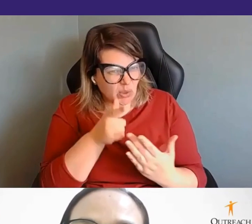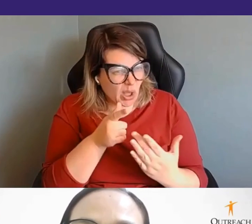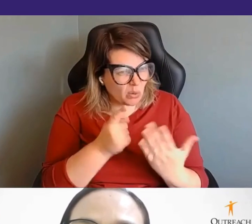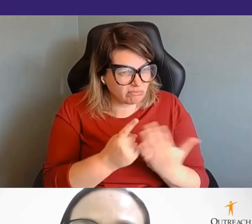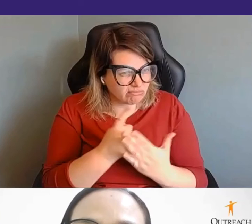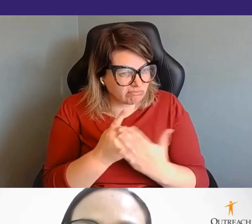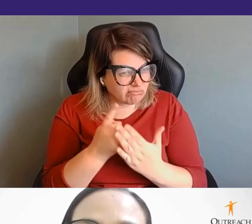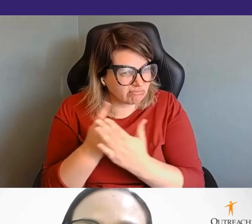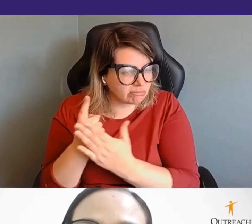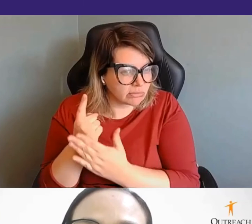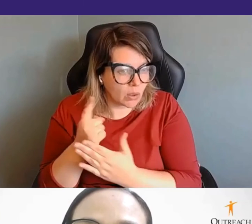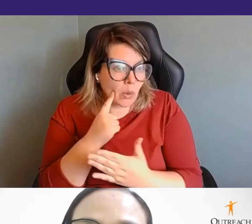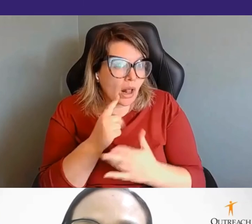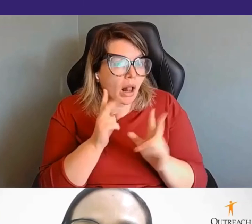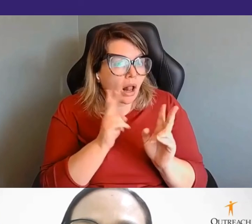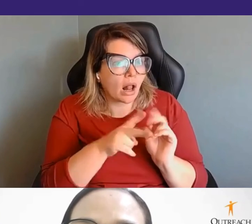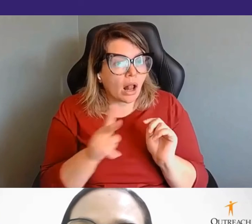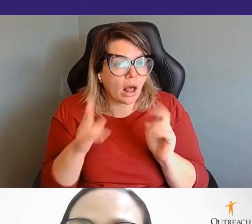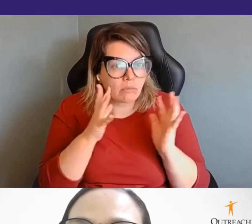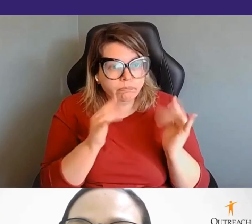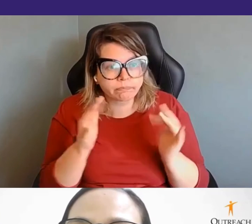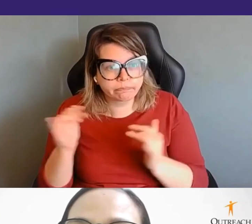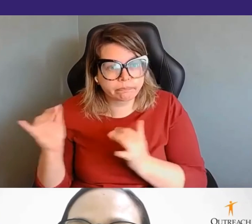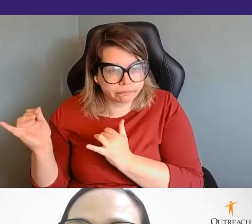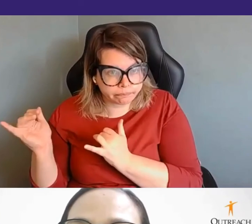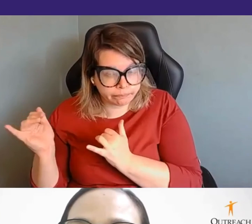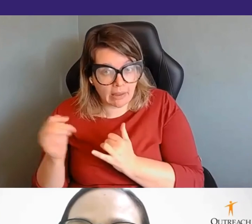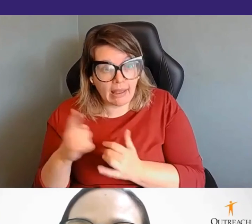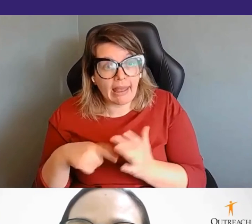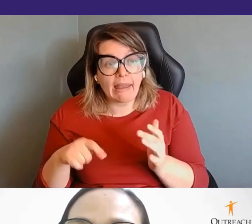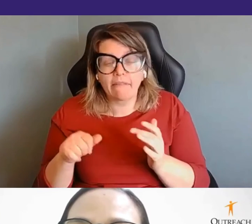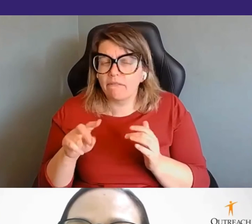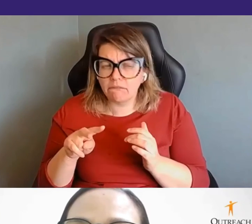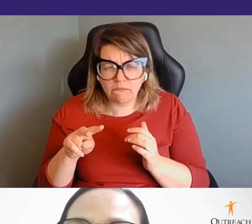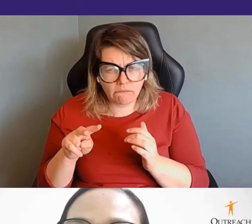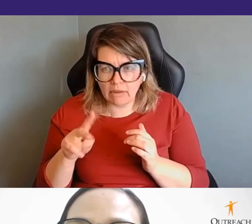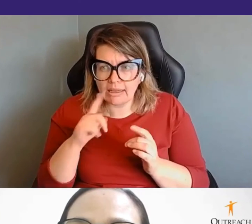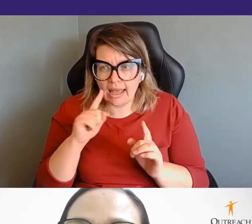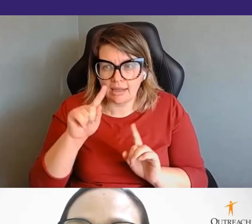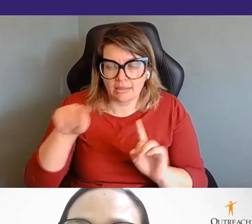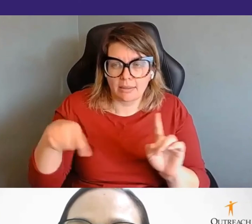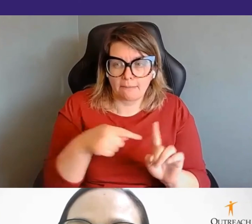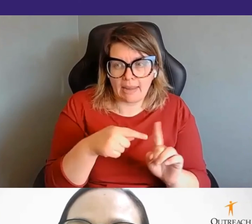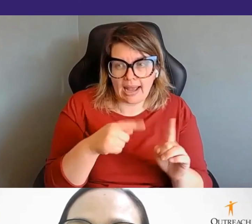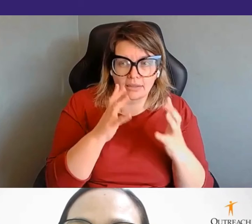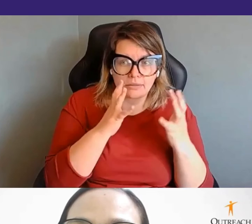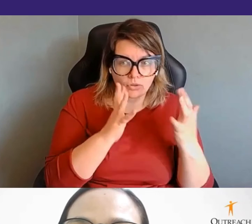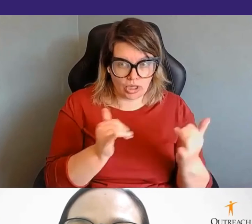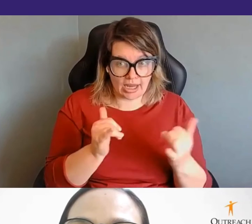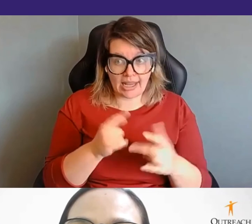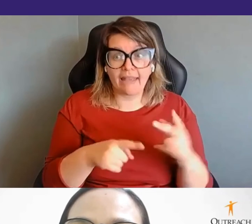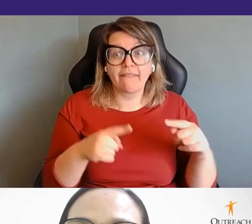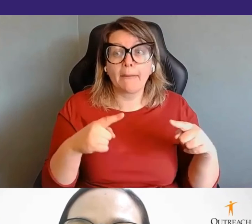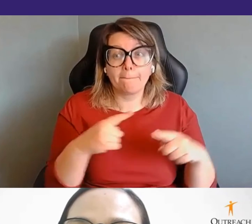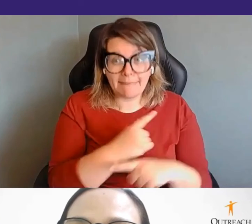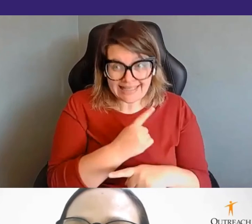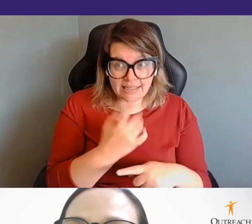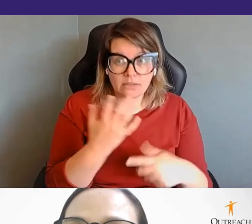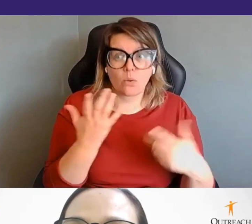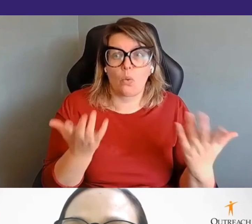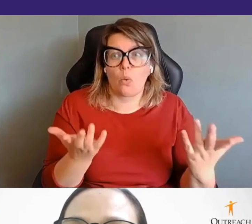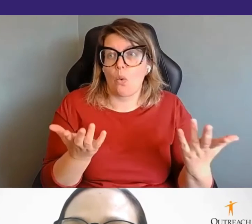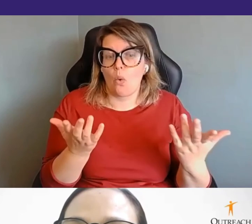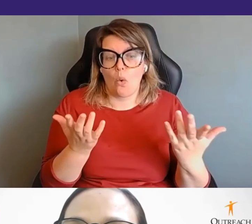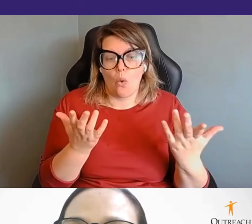frequent basis. And if need be, they will go back and collect data if they missed something, or if